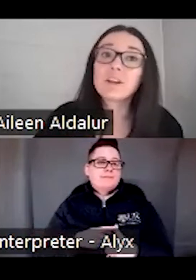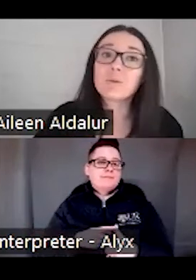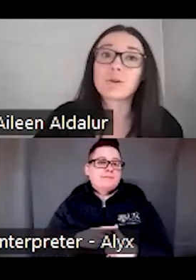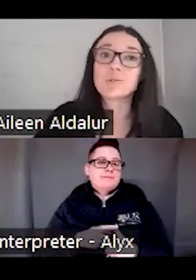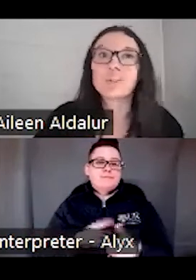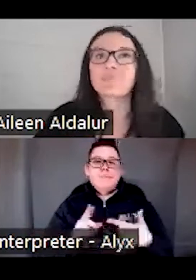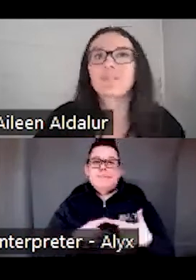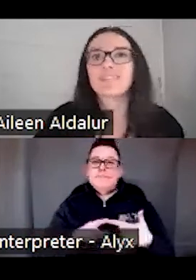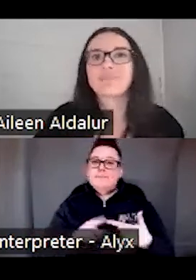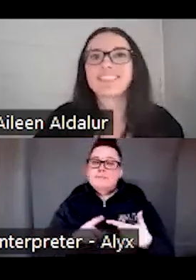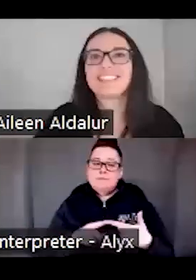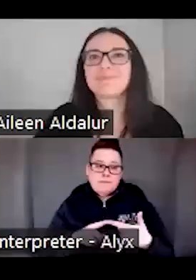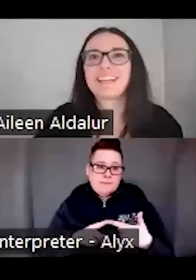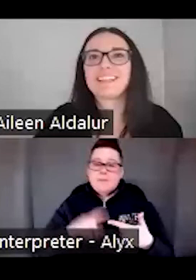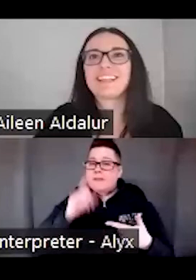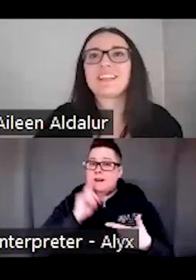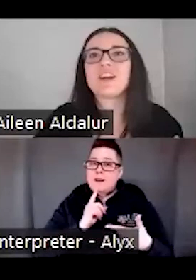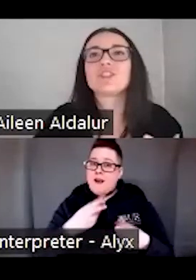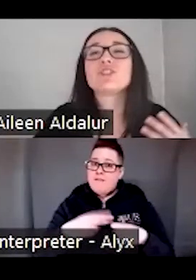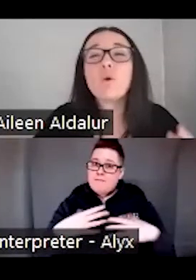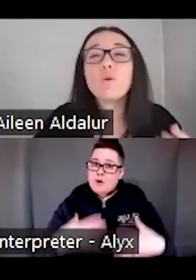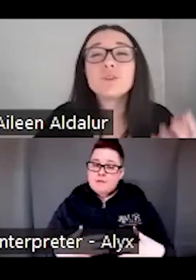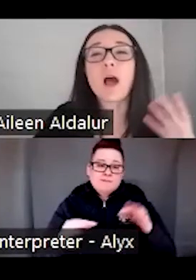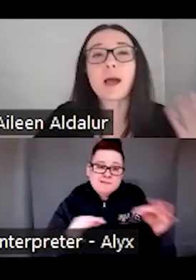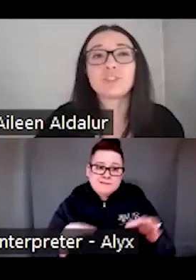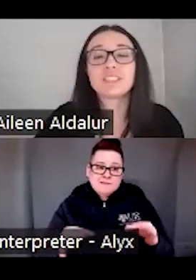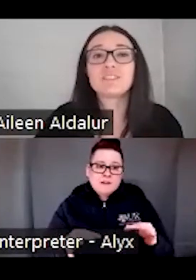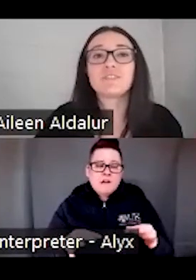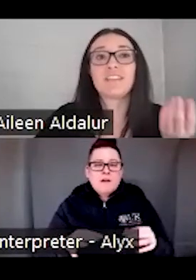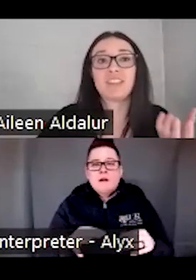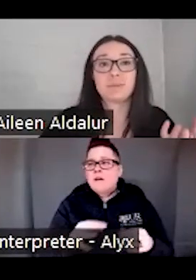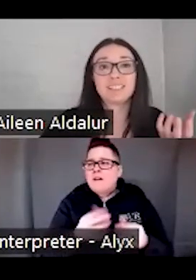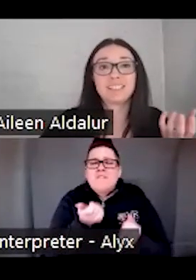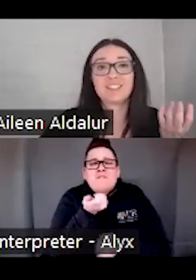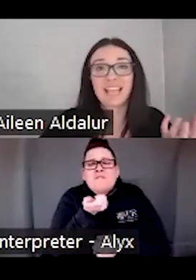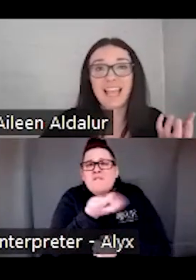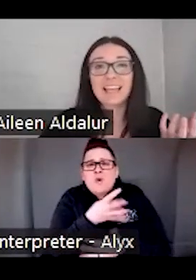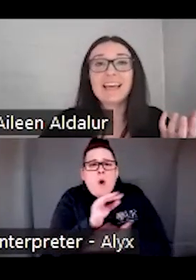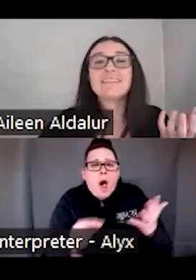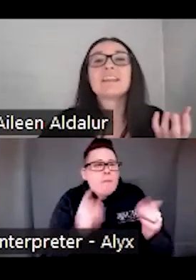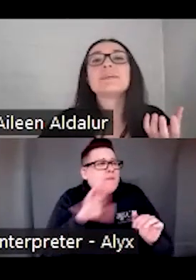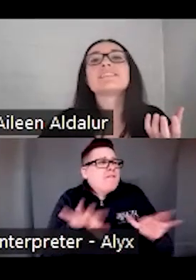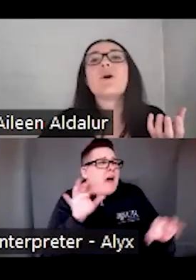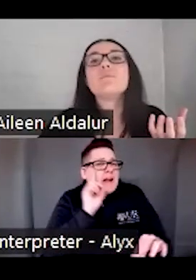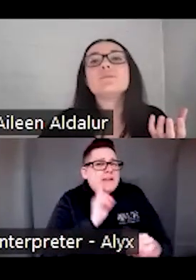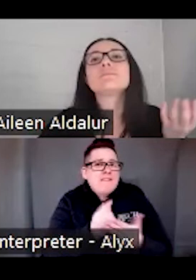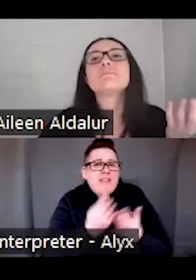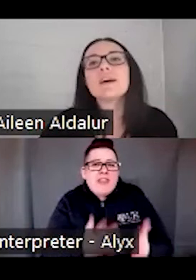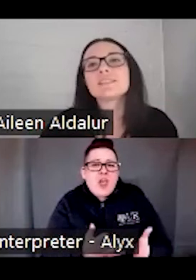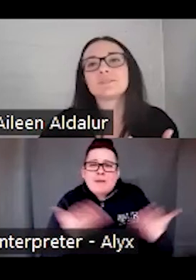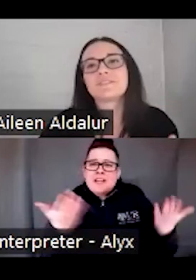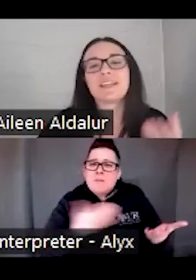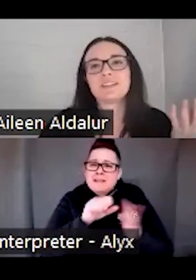In the second quote, the deaf participant is explaining that there are so few options for deaf therapists in their state that it makes it